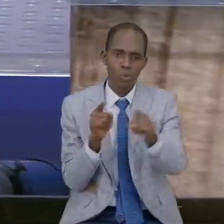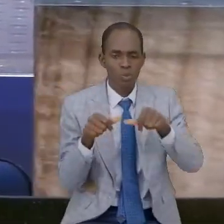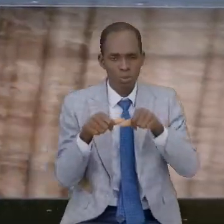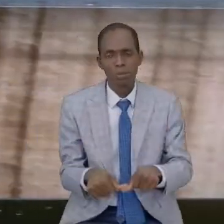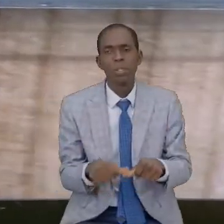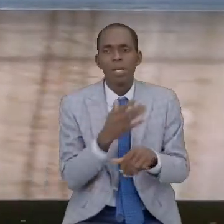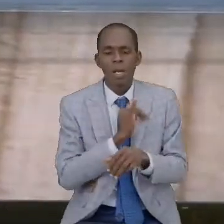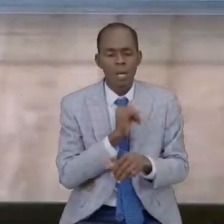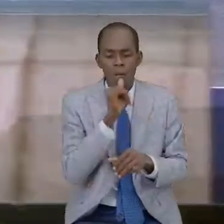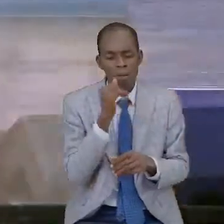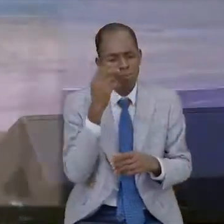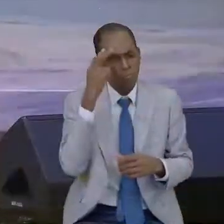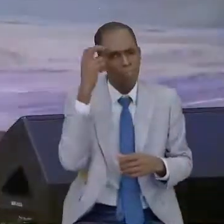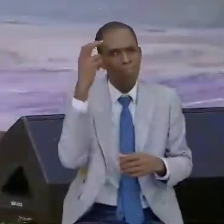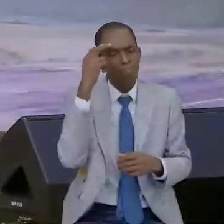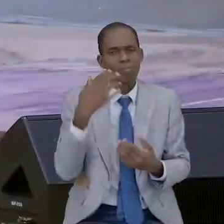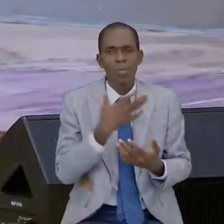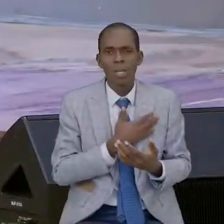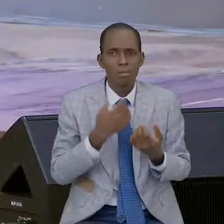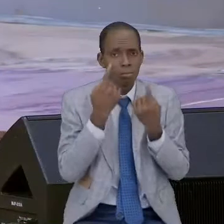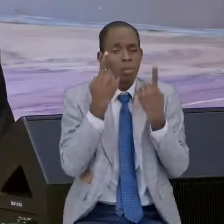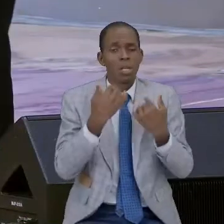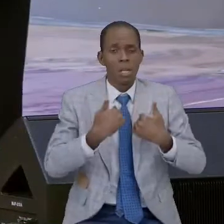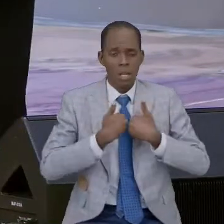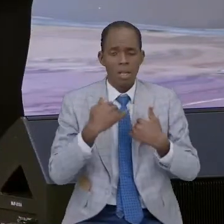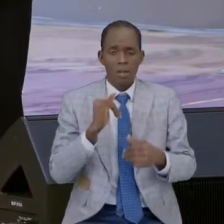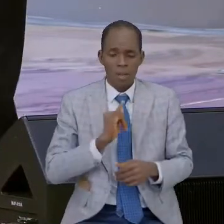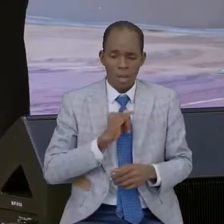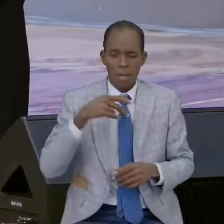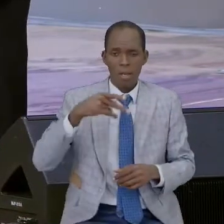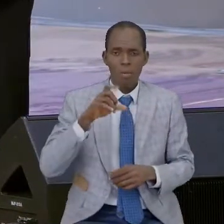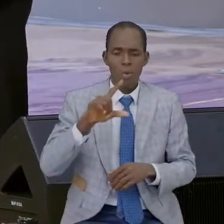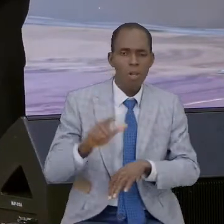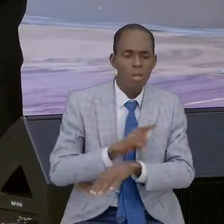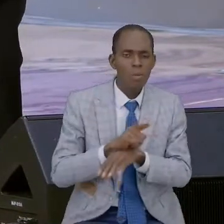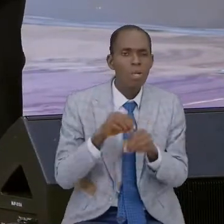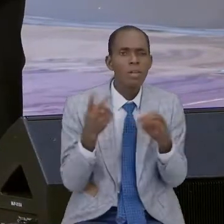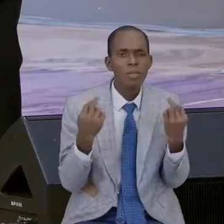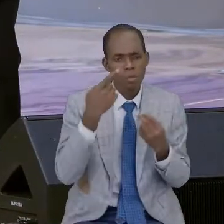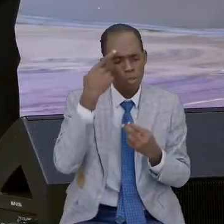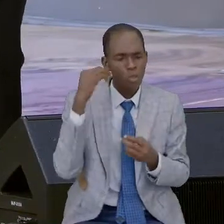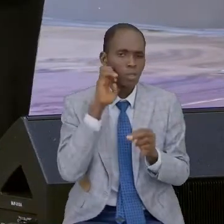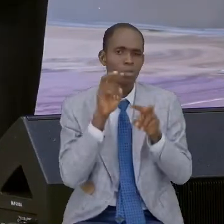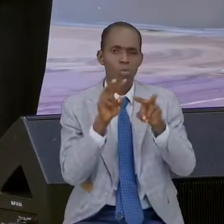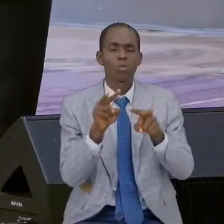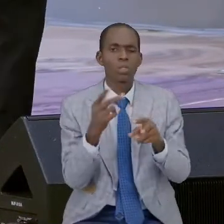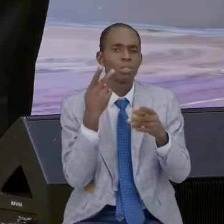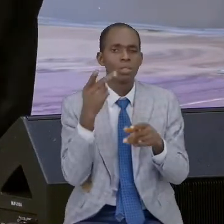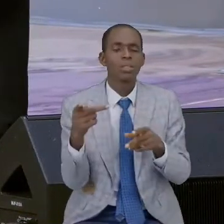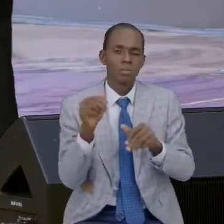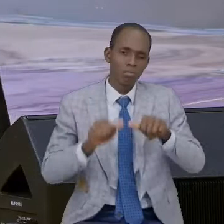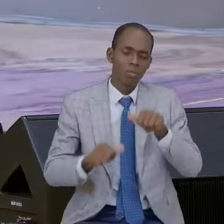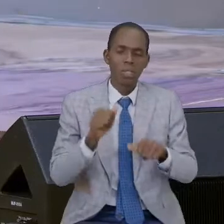wondering, have I labored in vain? Because is church in doubt of them. And you think